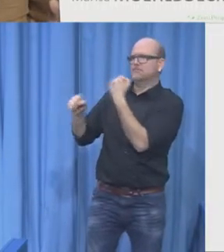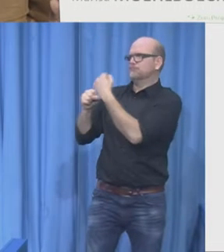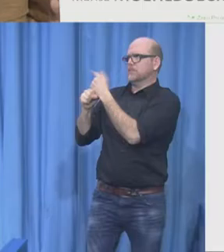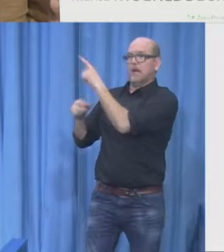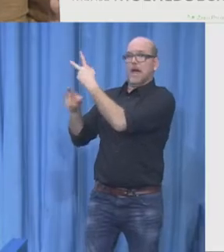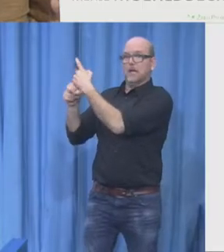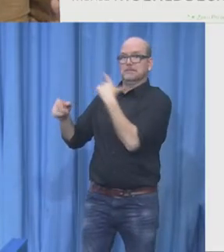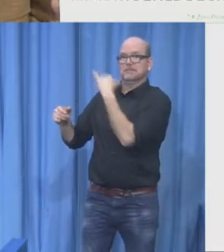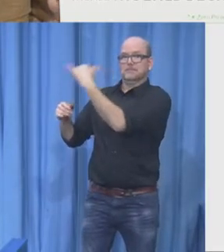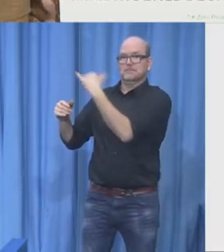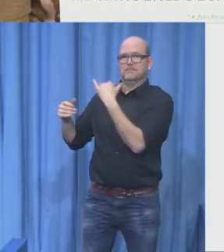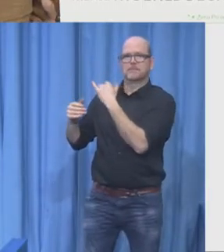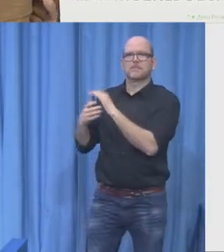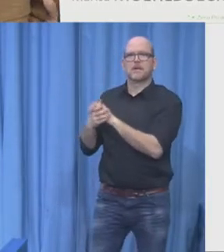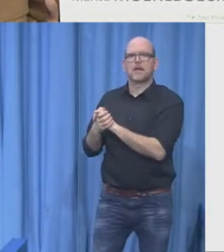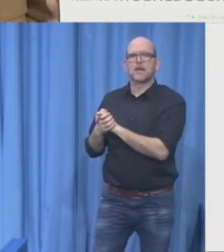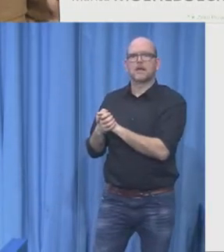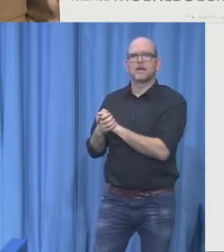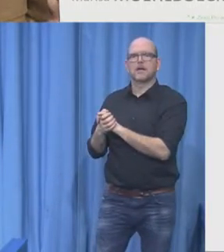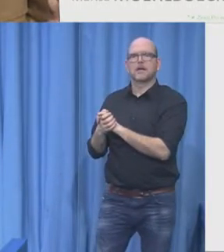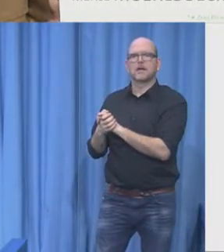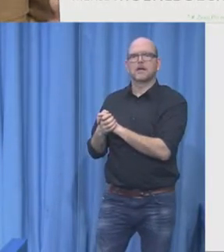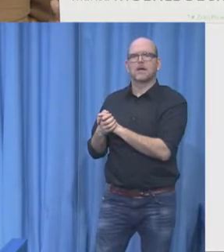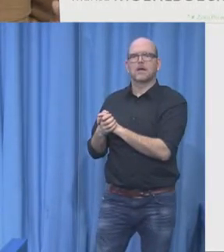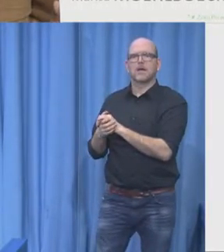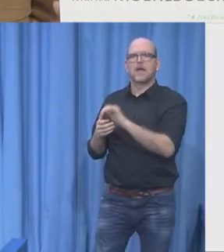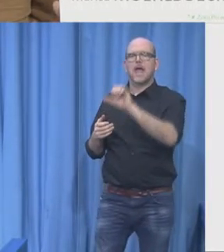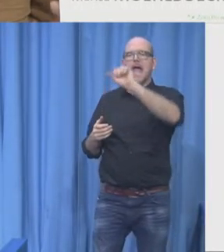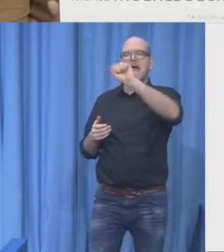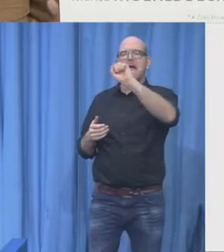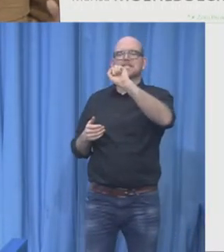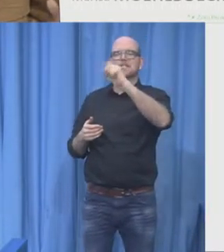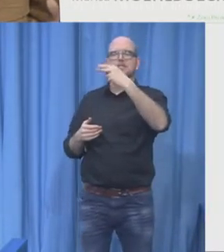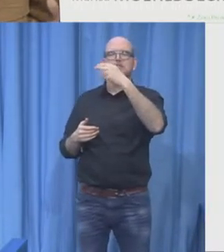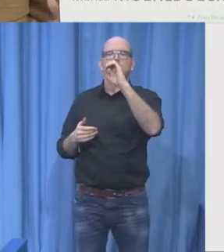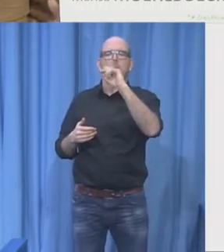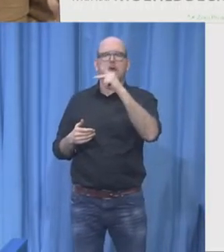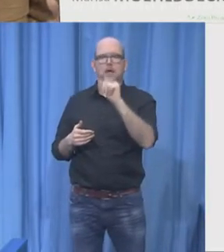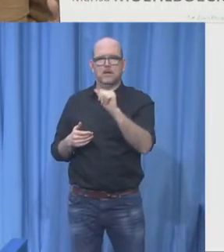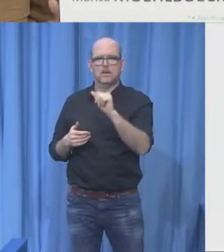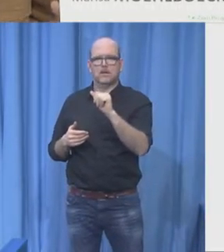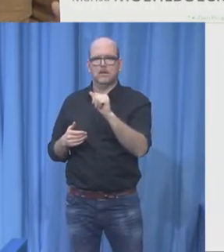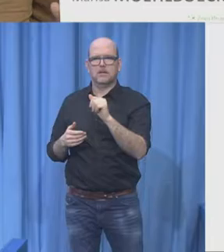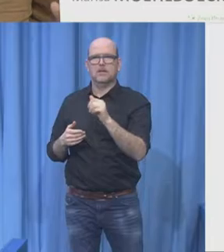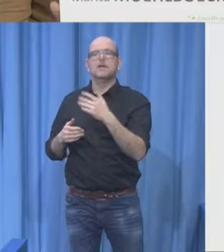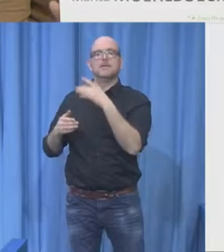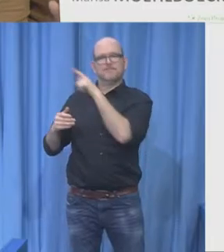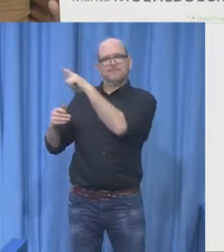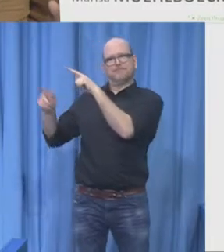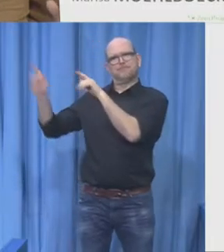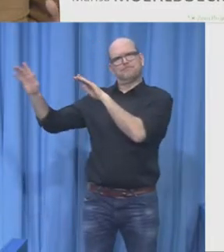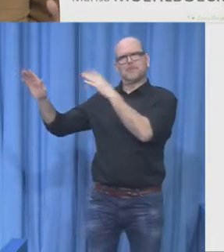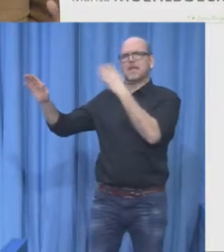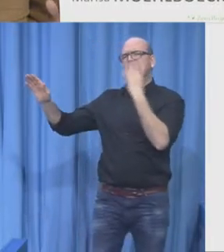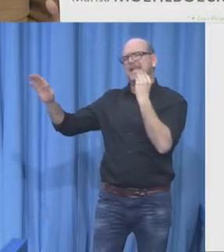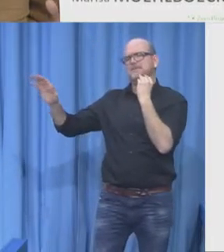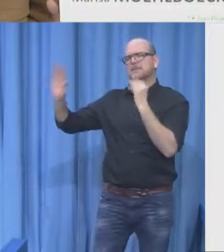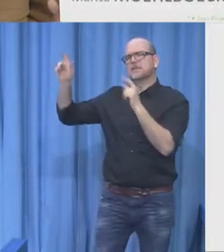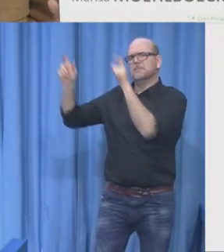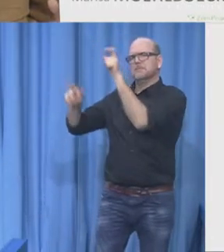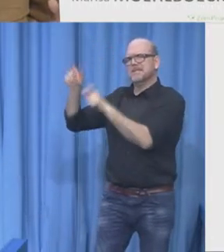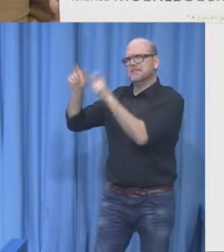Austria connected Frank to a group of philanthropists who agreed to finance the evaluation